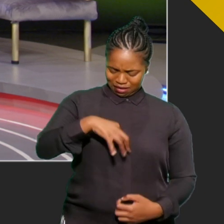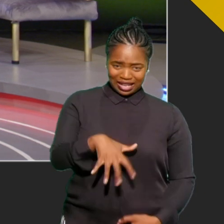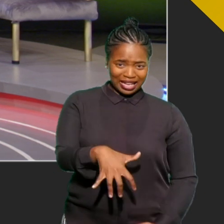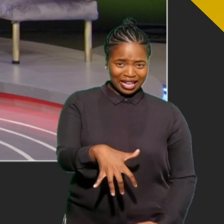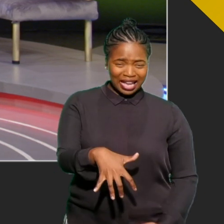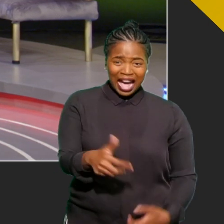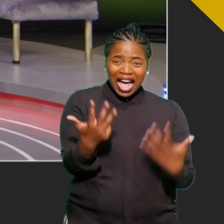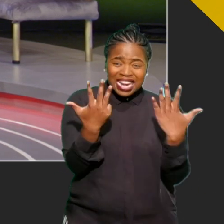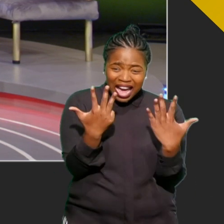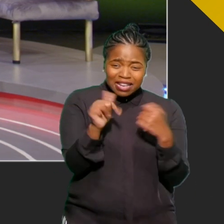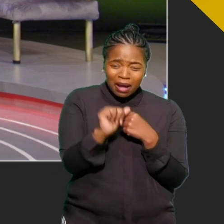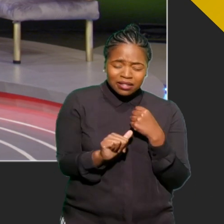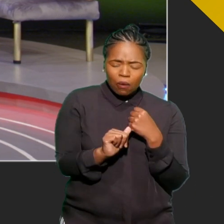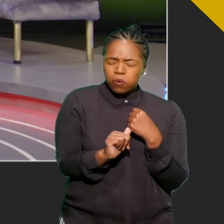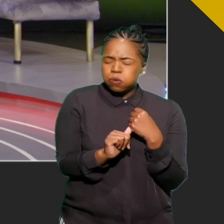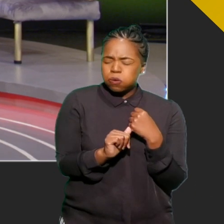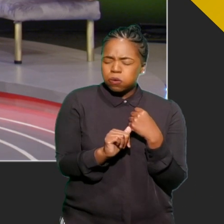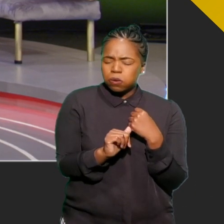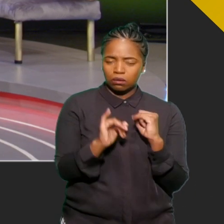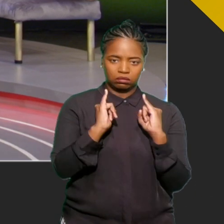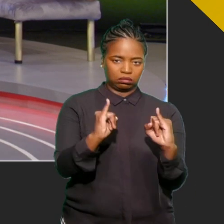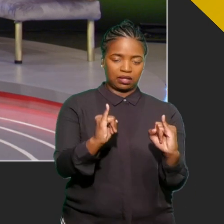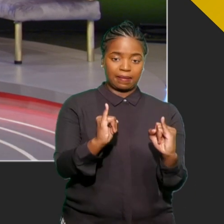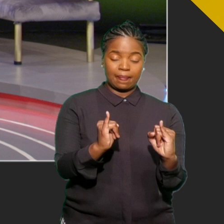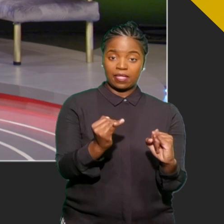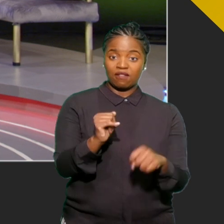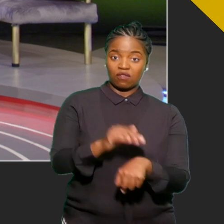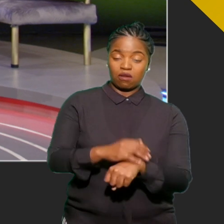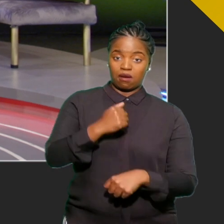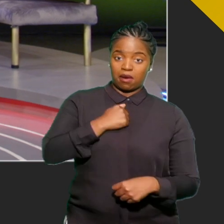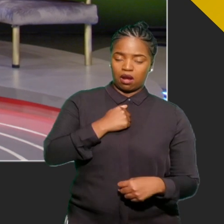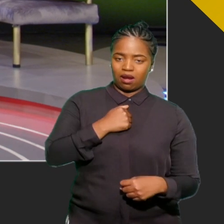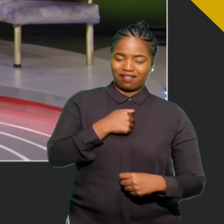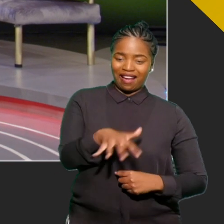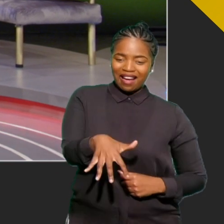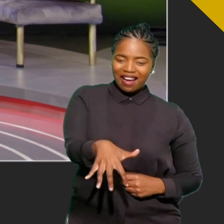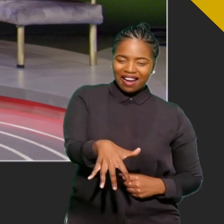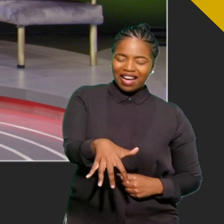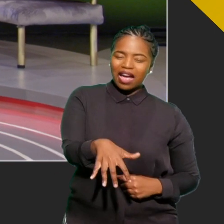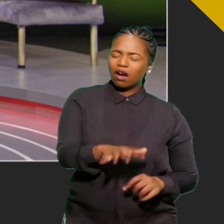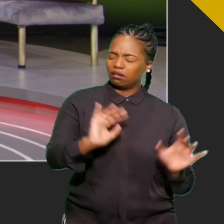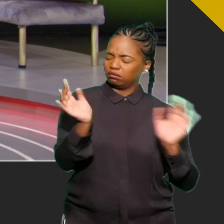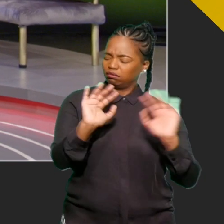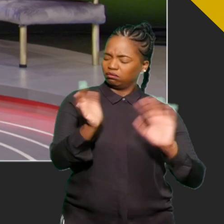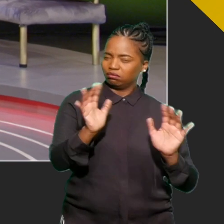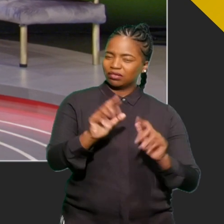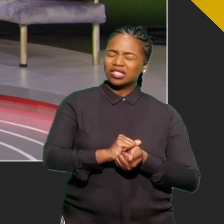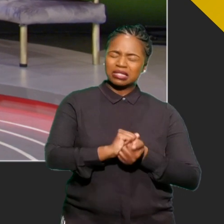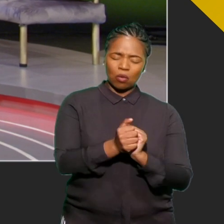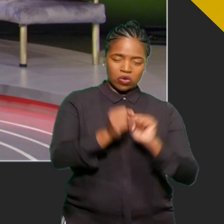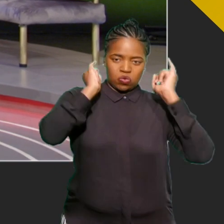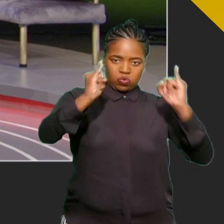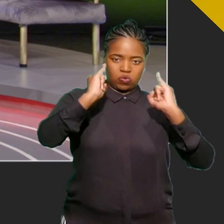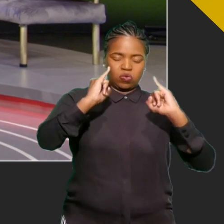9 months, it's a very long time. In actual fact, one of my friends who has a baby, and she got her baby, and she says, Nicolette, pregnancy is an extreme sport.